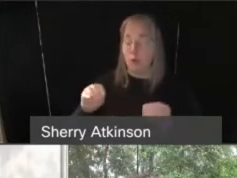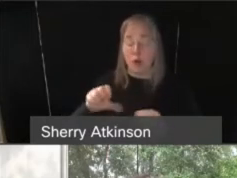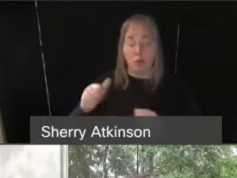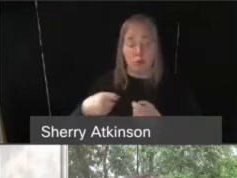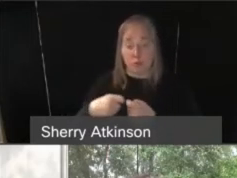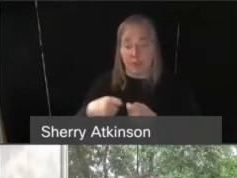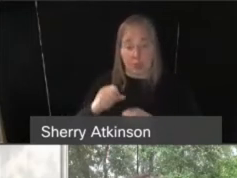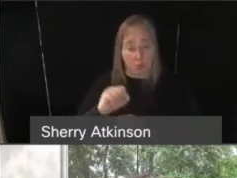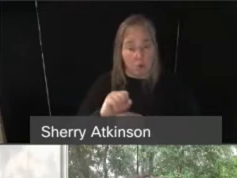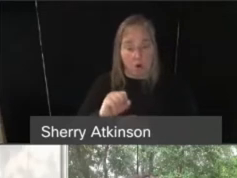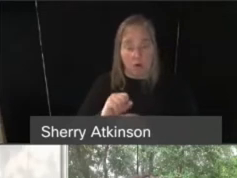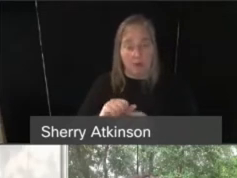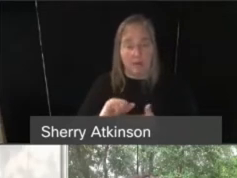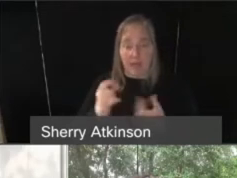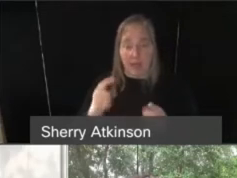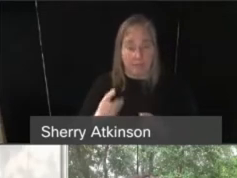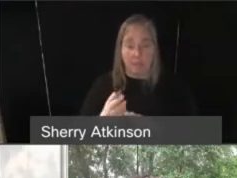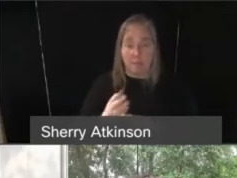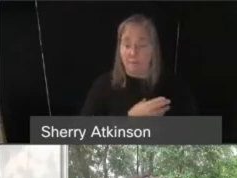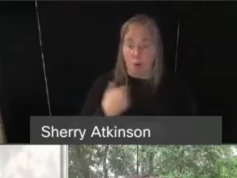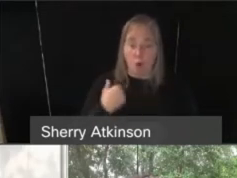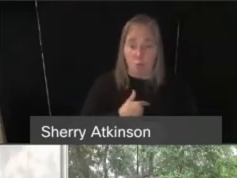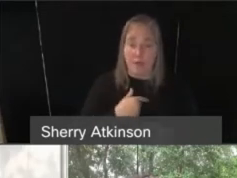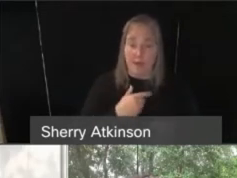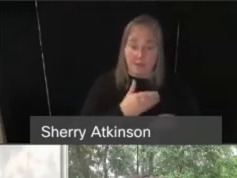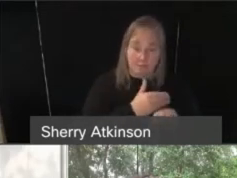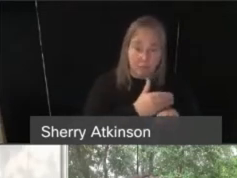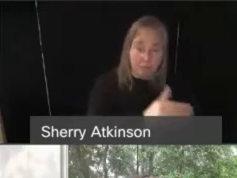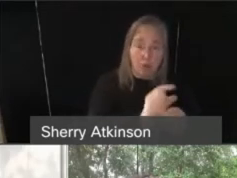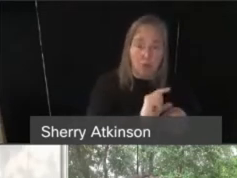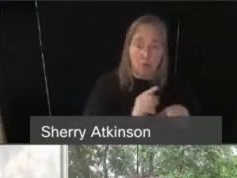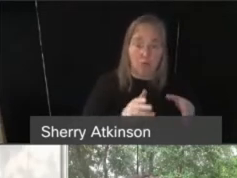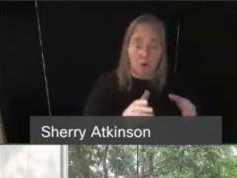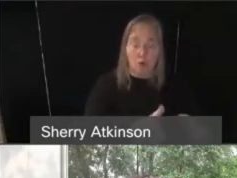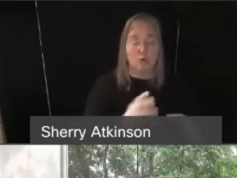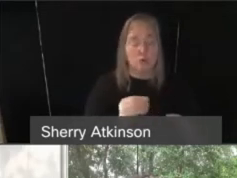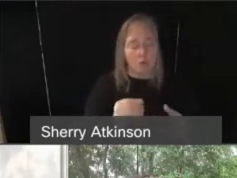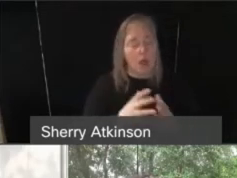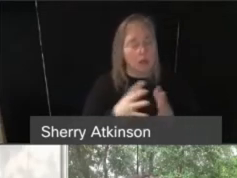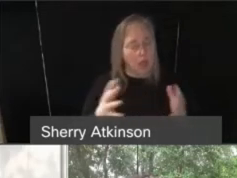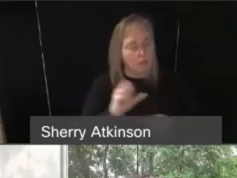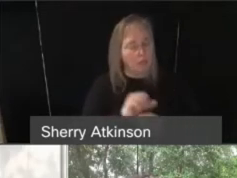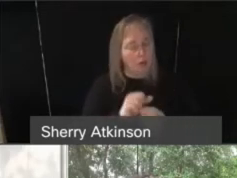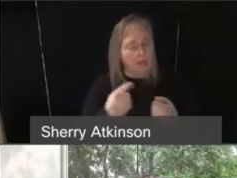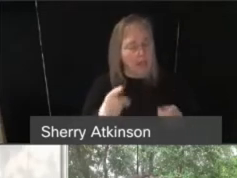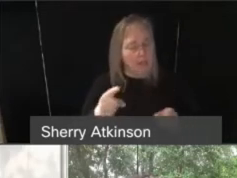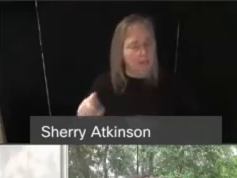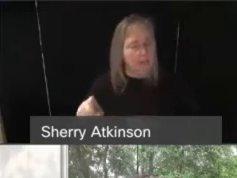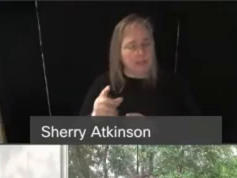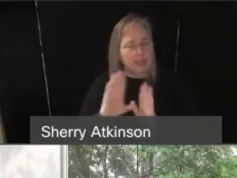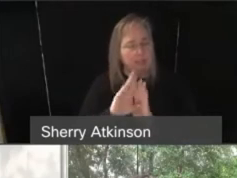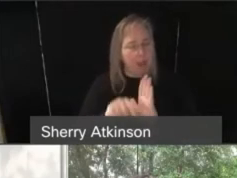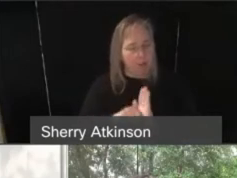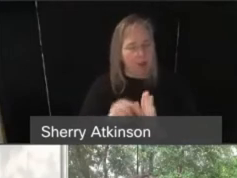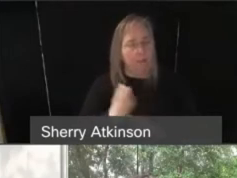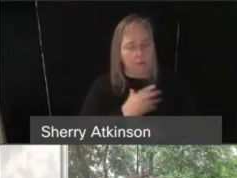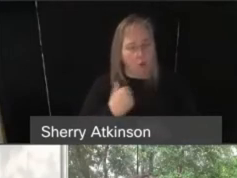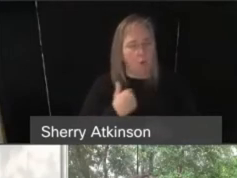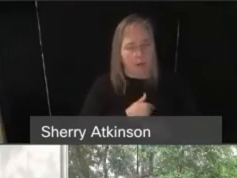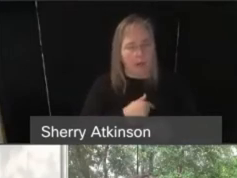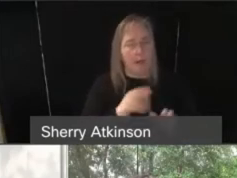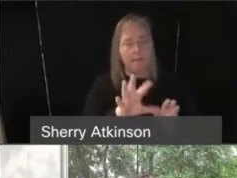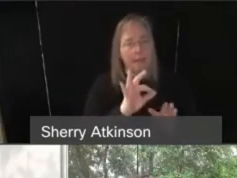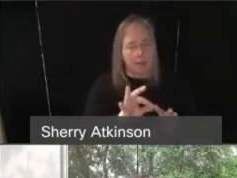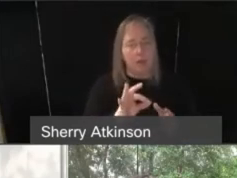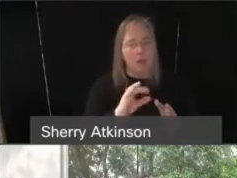prior to us picking a roadway. So there's a significant amount of work that happens in the background before we pick a roadway or a neighborhood for us